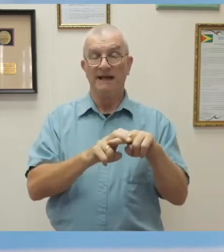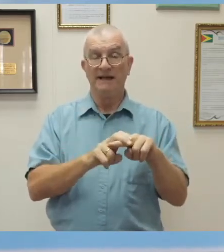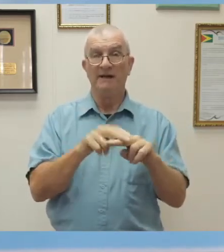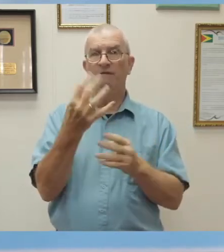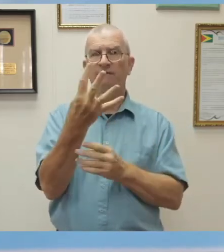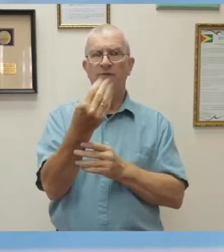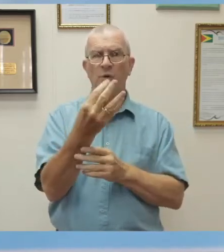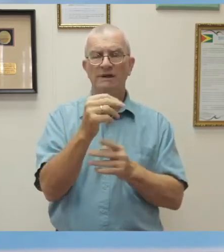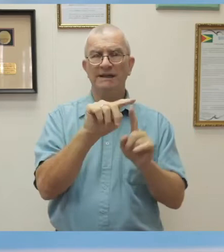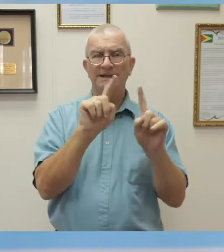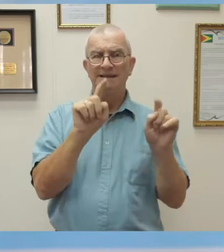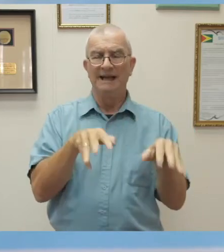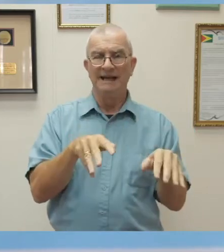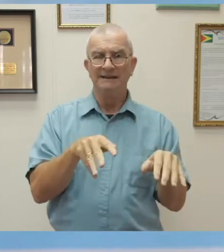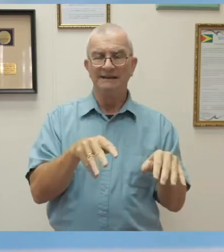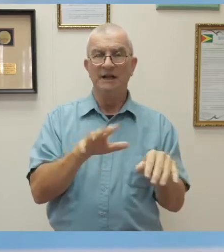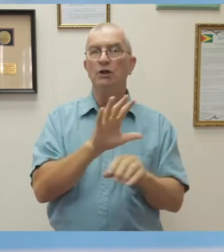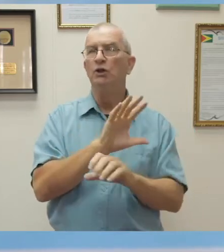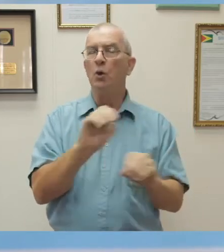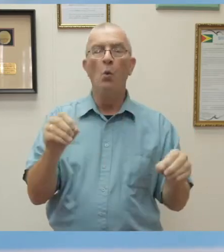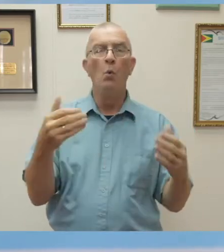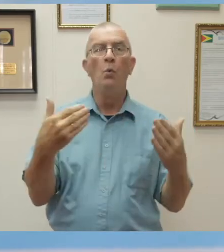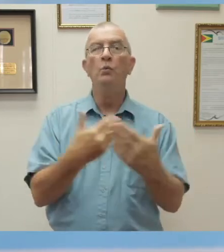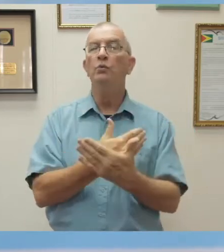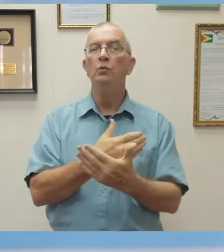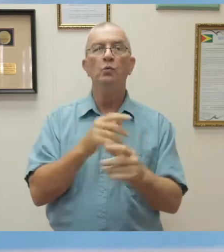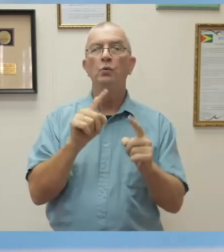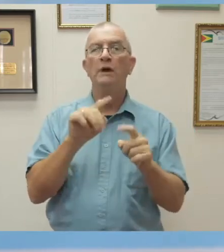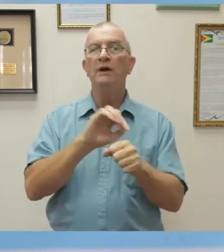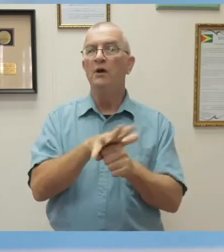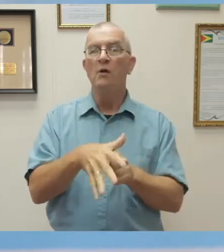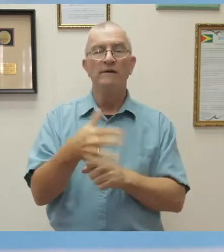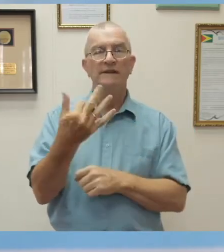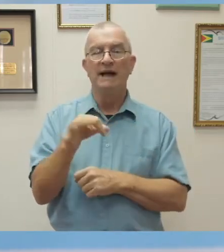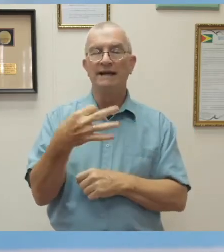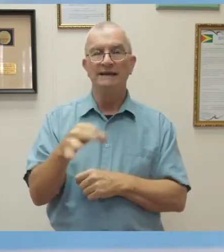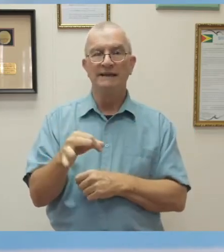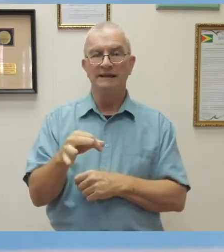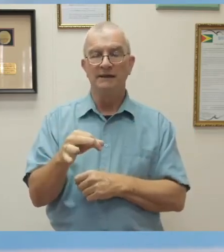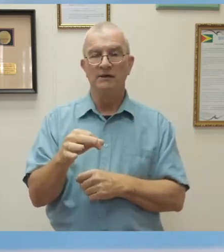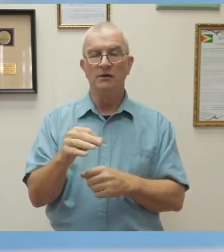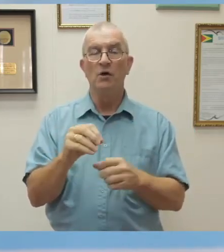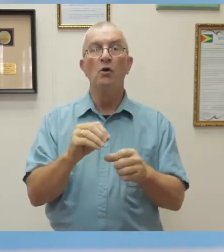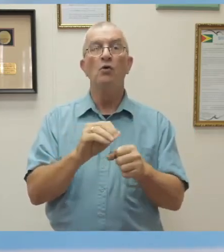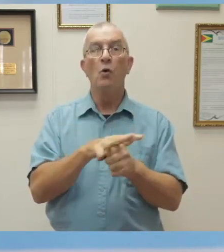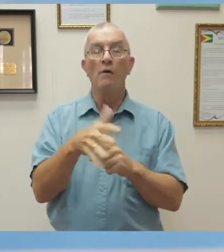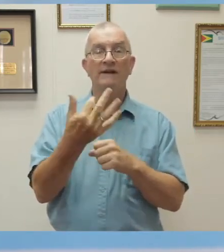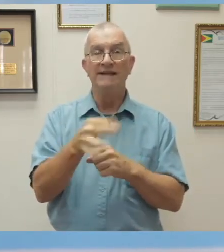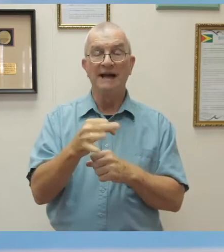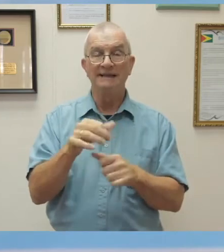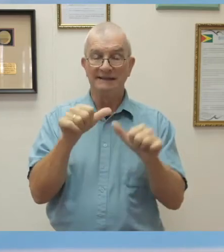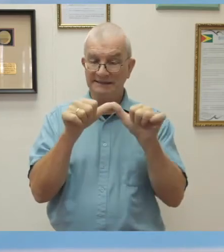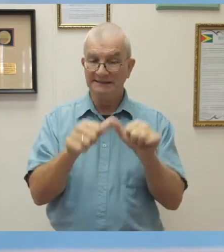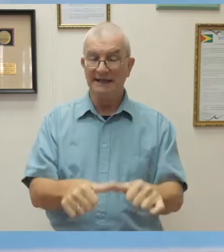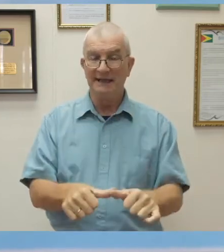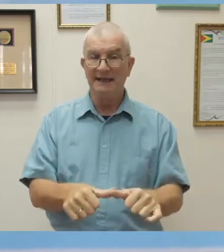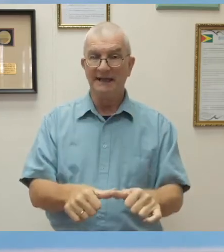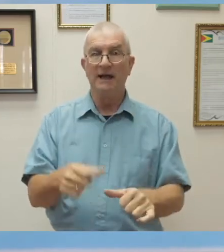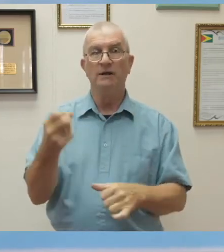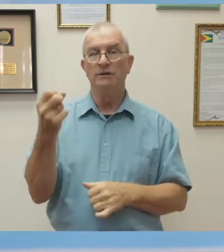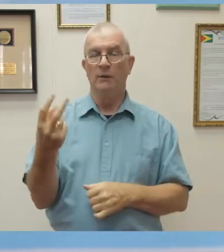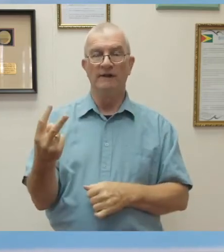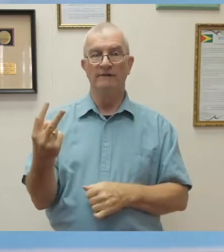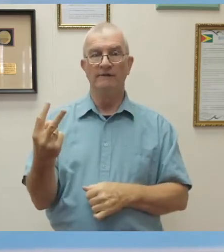14 tests done, there are no new cases. Our COVID-19 deaths remain